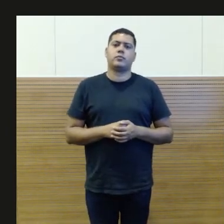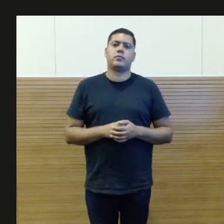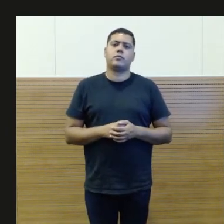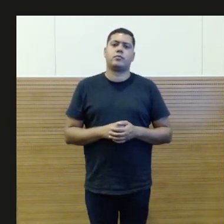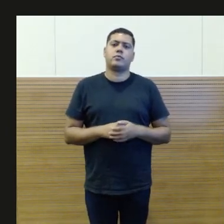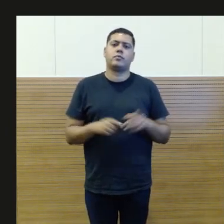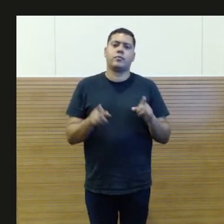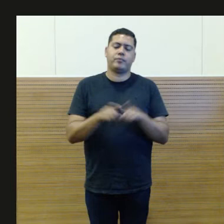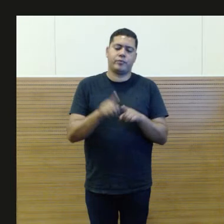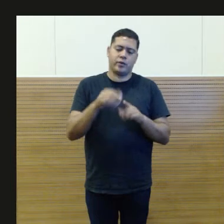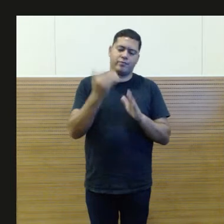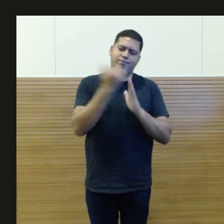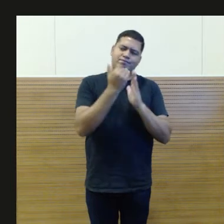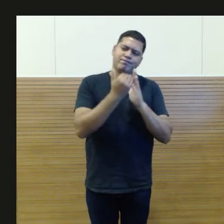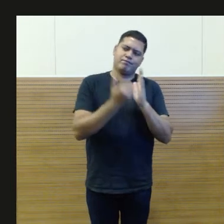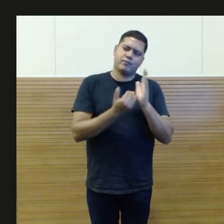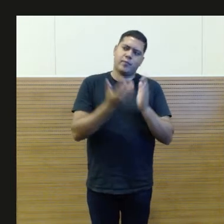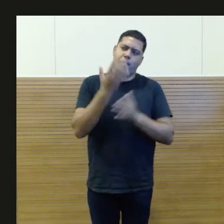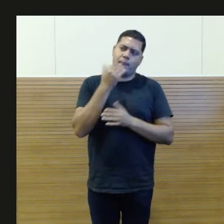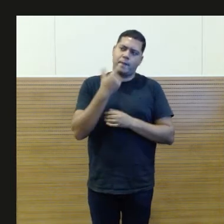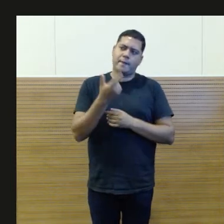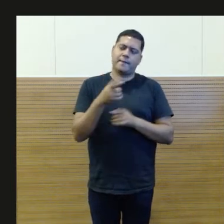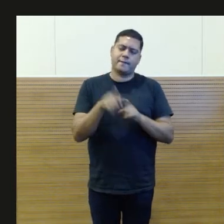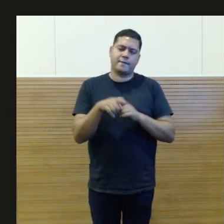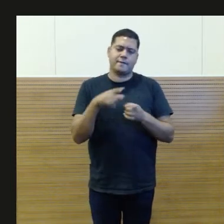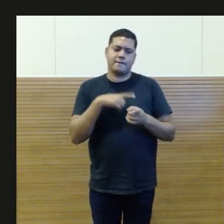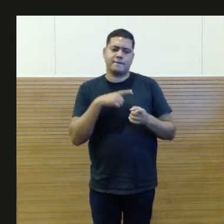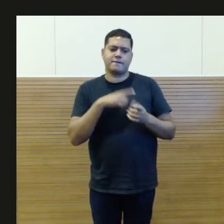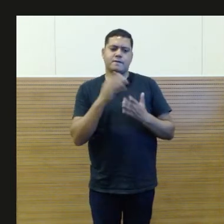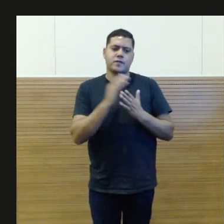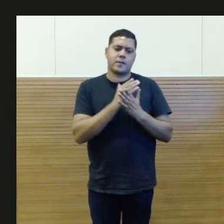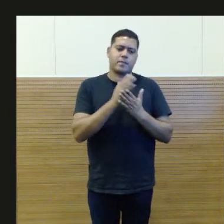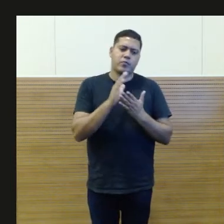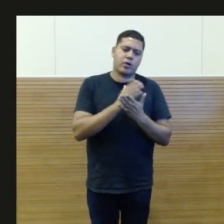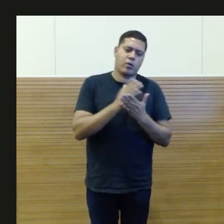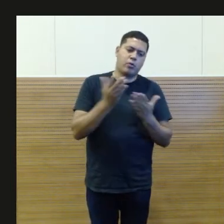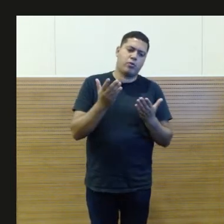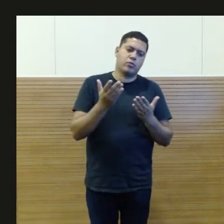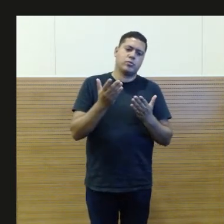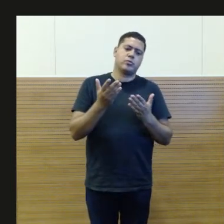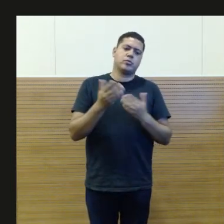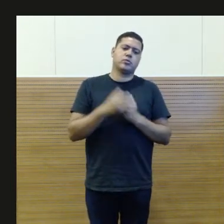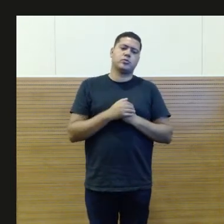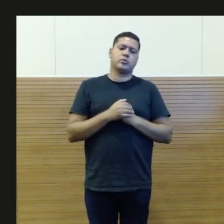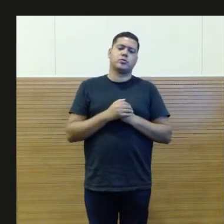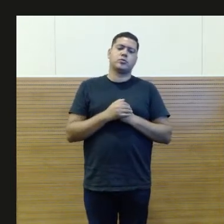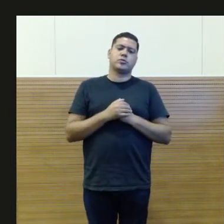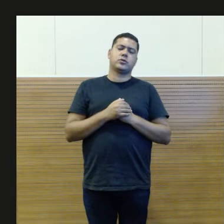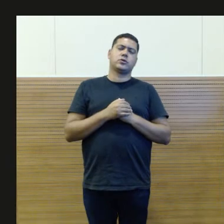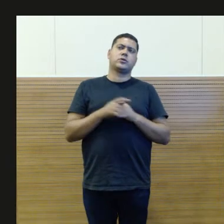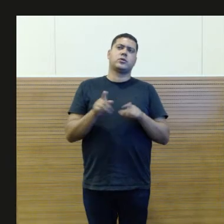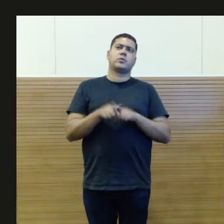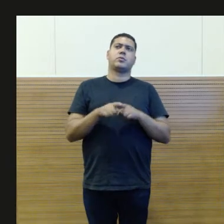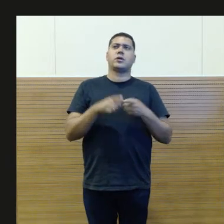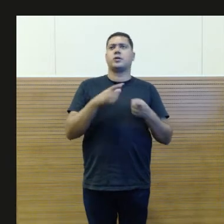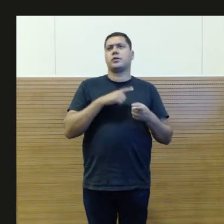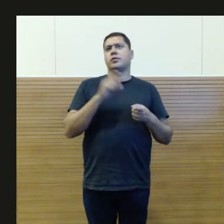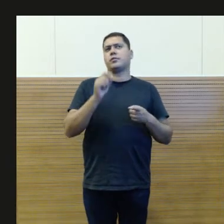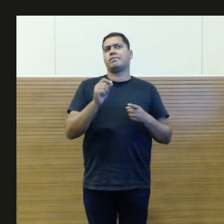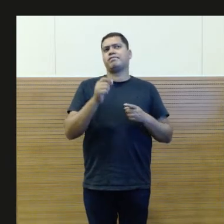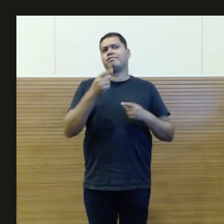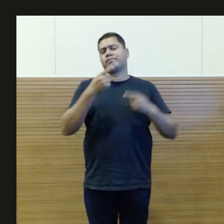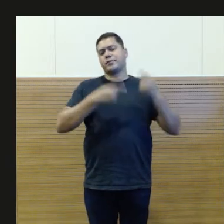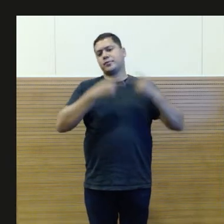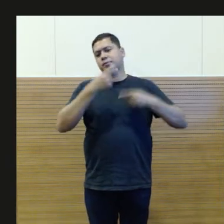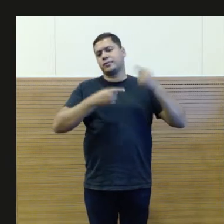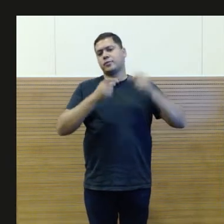is from 2014, we continue with the challenge of disseminating this information and allowing this message to